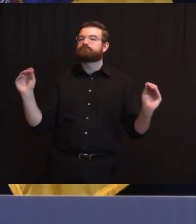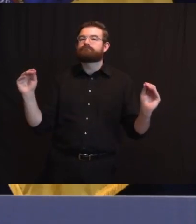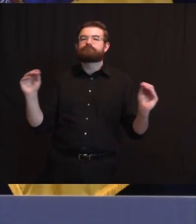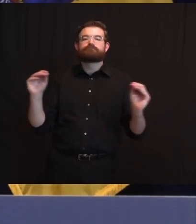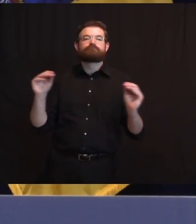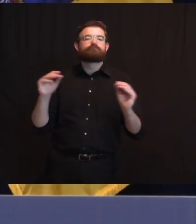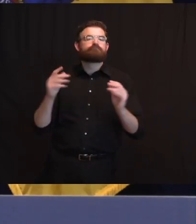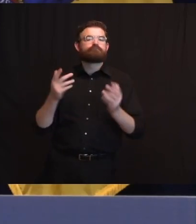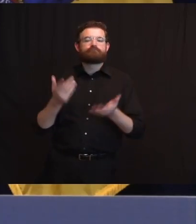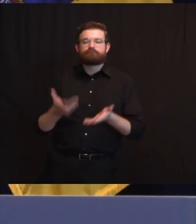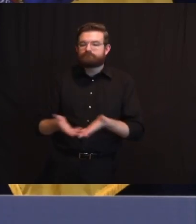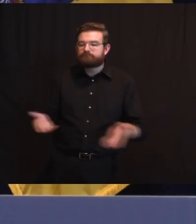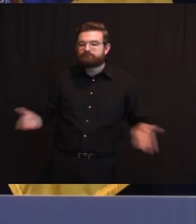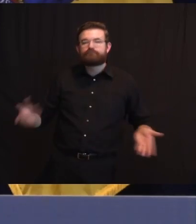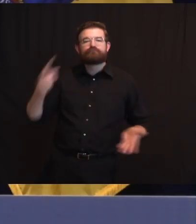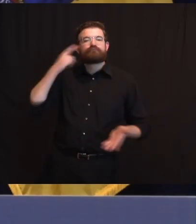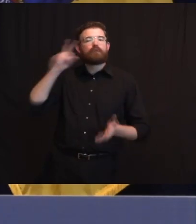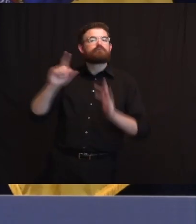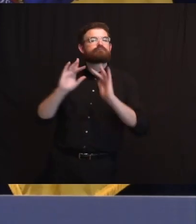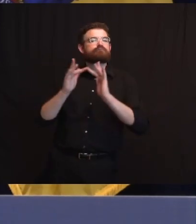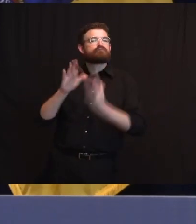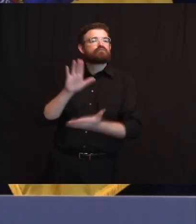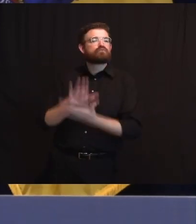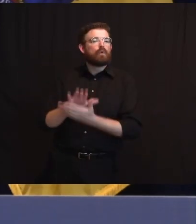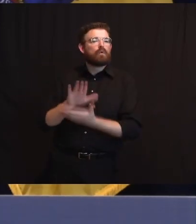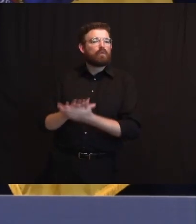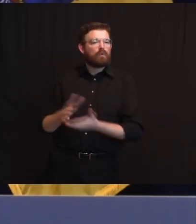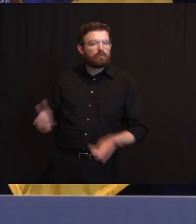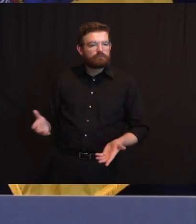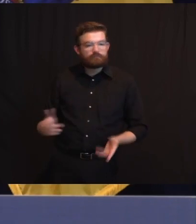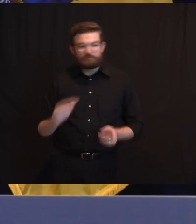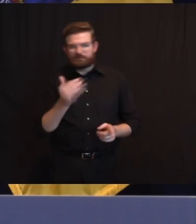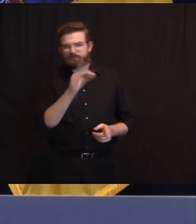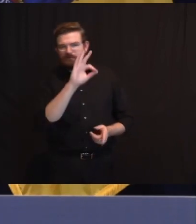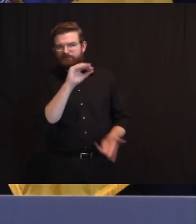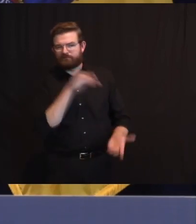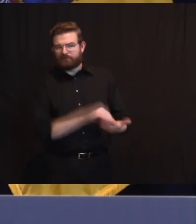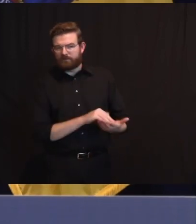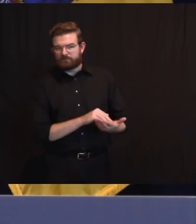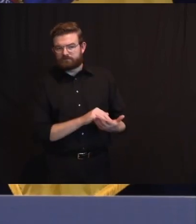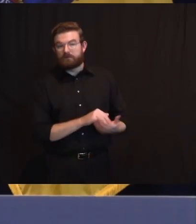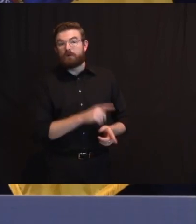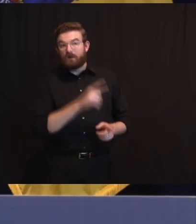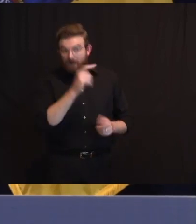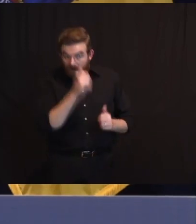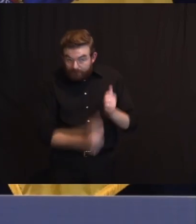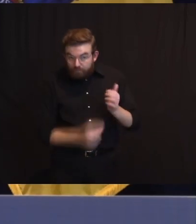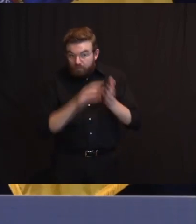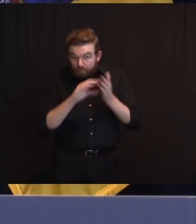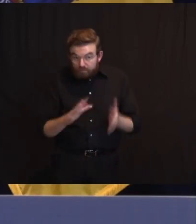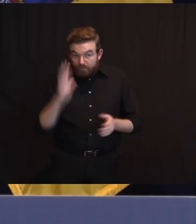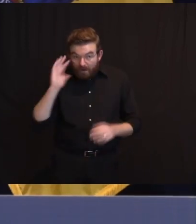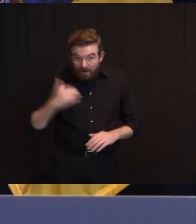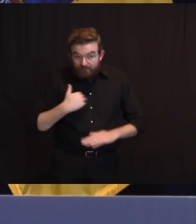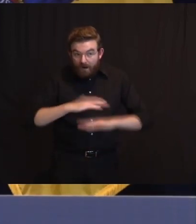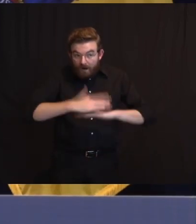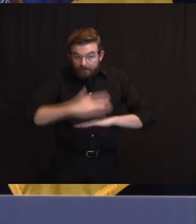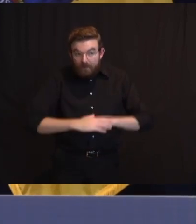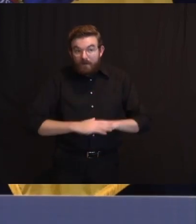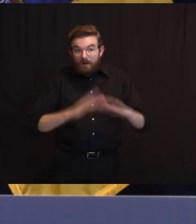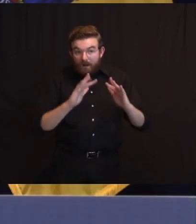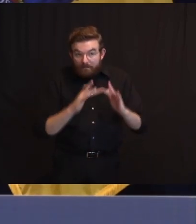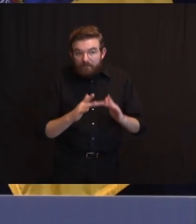Last we knew it was about 90,000, but it just sounded like you said every student will be equipped to access remote learning. And where did you find the